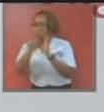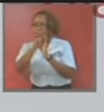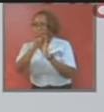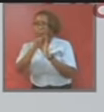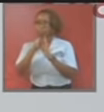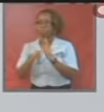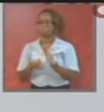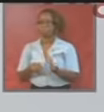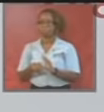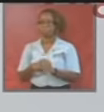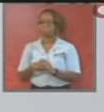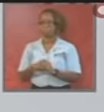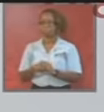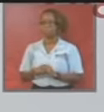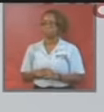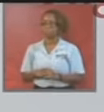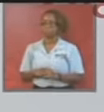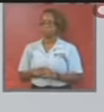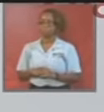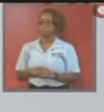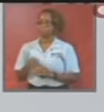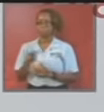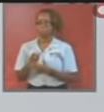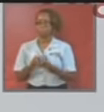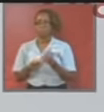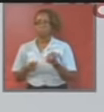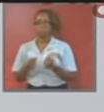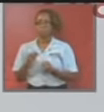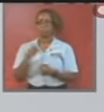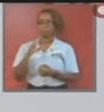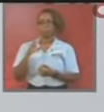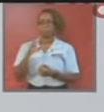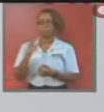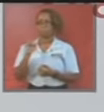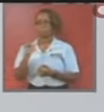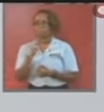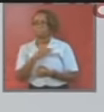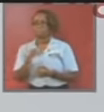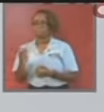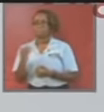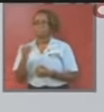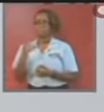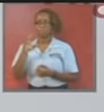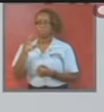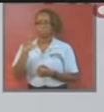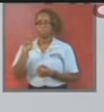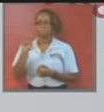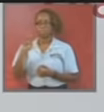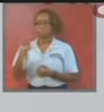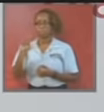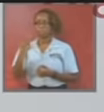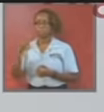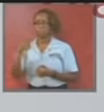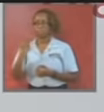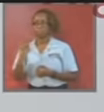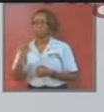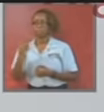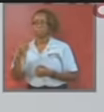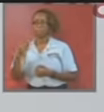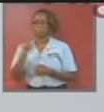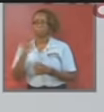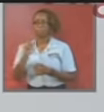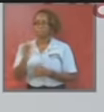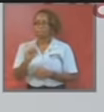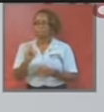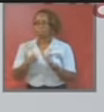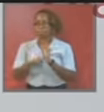together with the Chief Disaster Coordinator, as well as the County Medical Officer of Health for that particular area, wherever the hotel lies. They